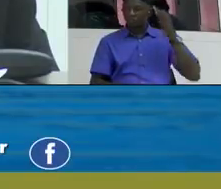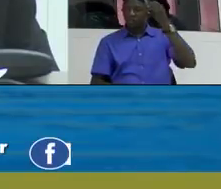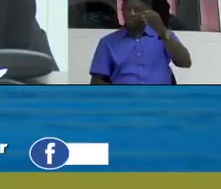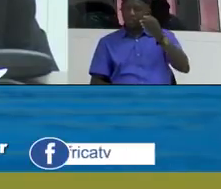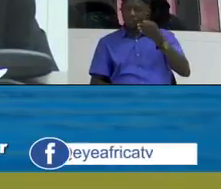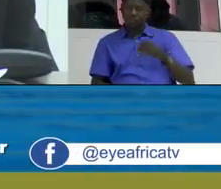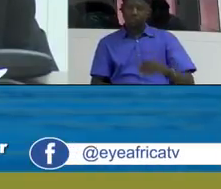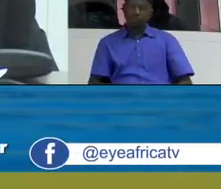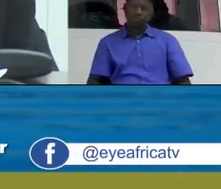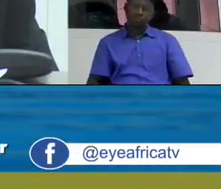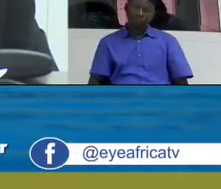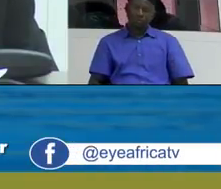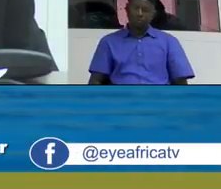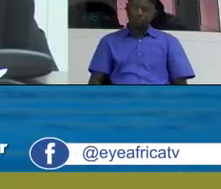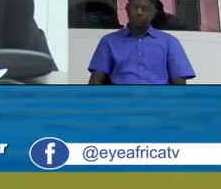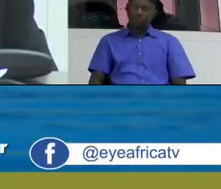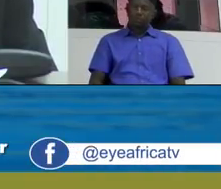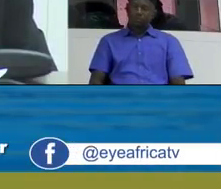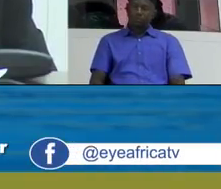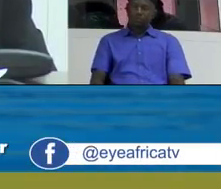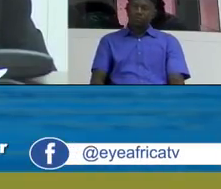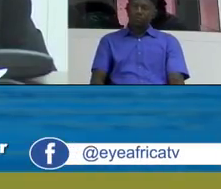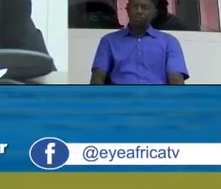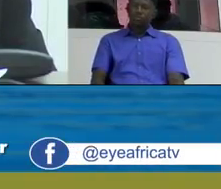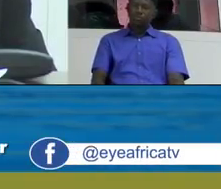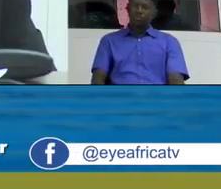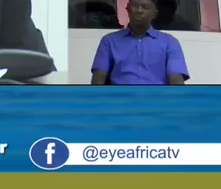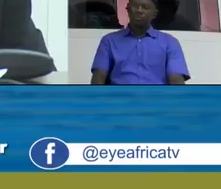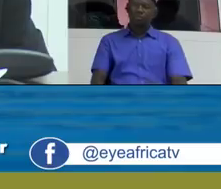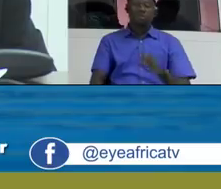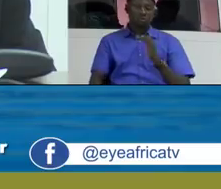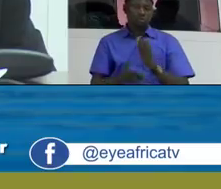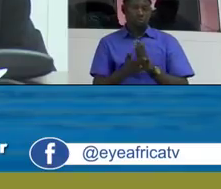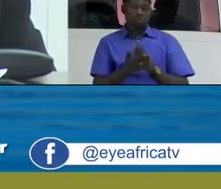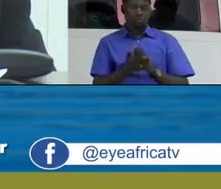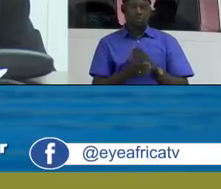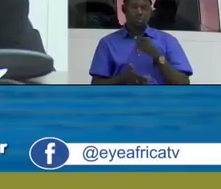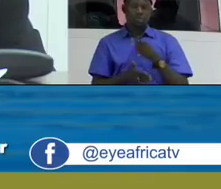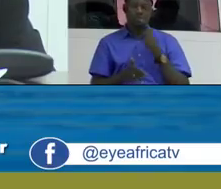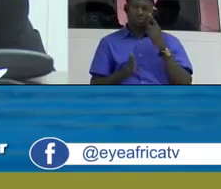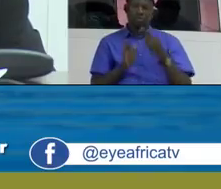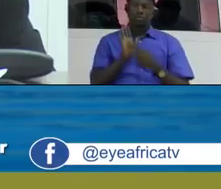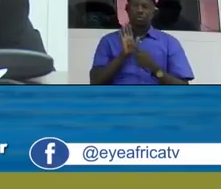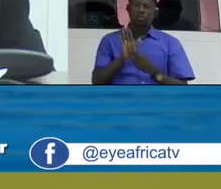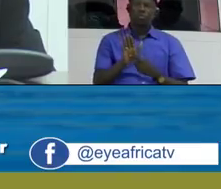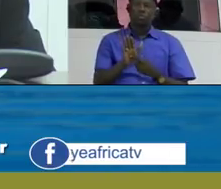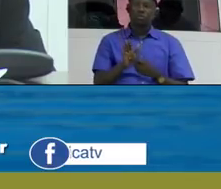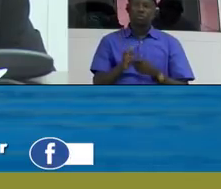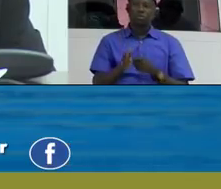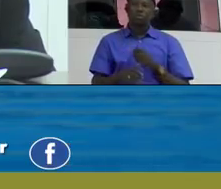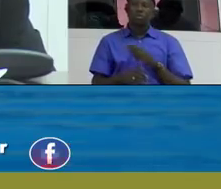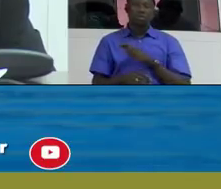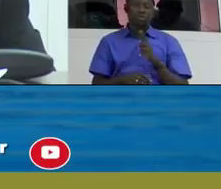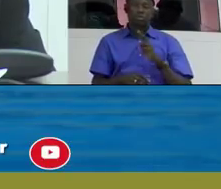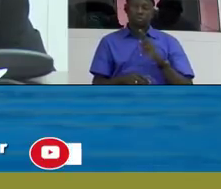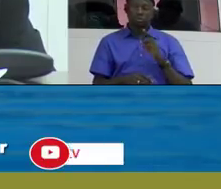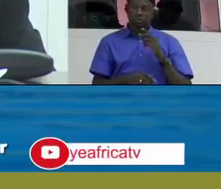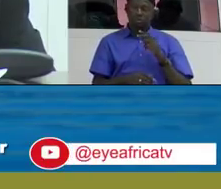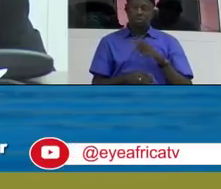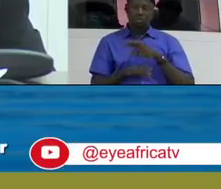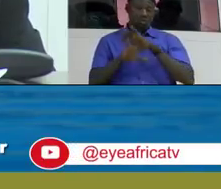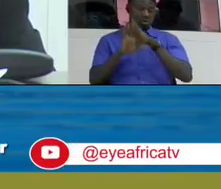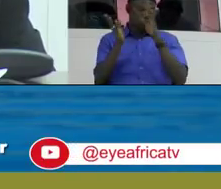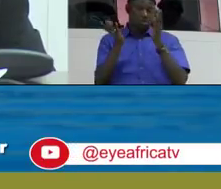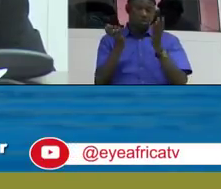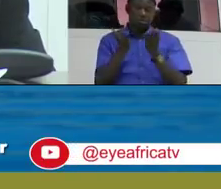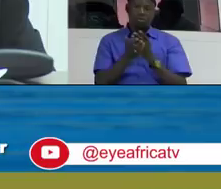Sure. This showed that not... Is it coming? This showed that not